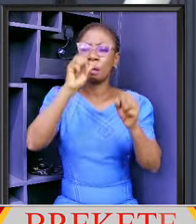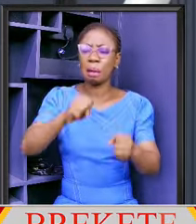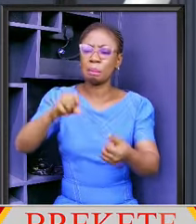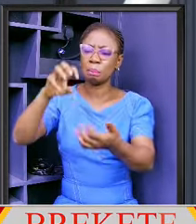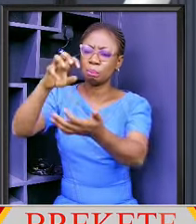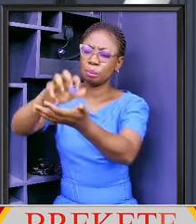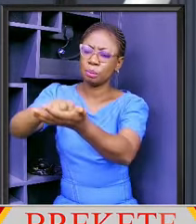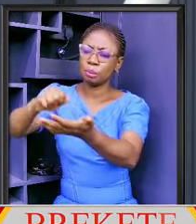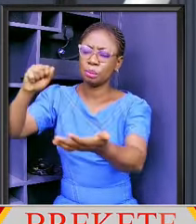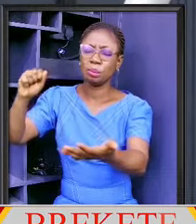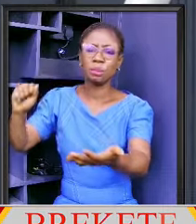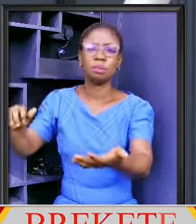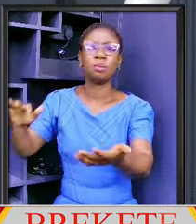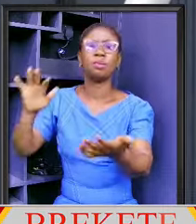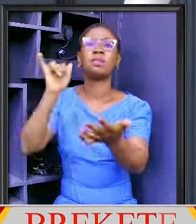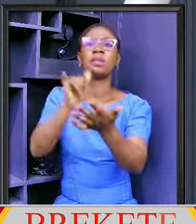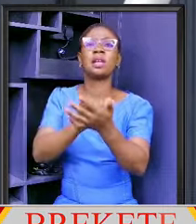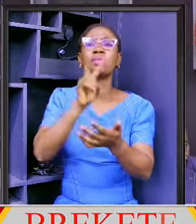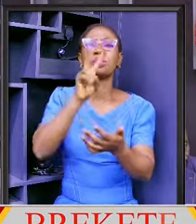with the,